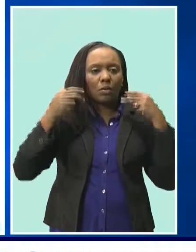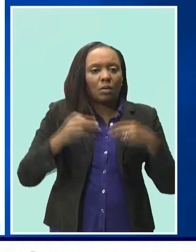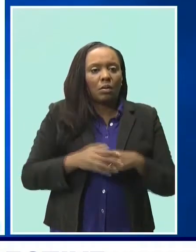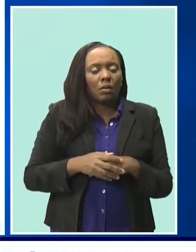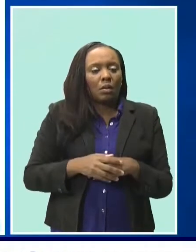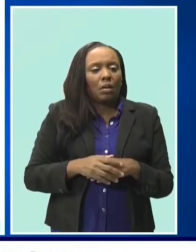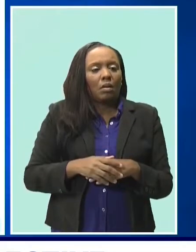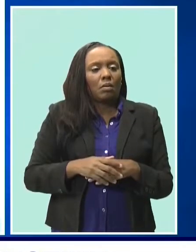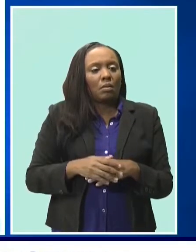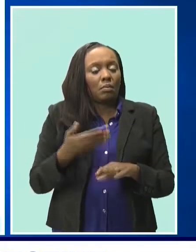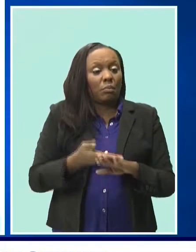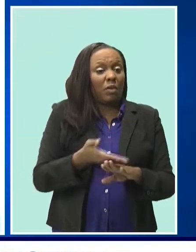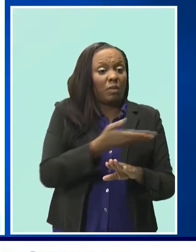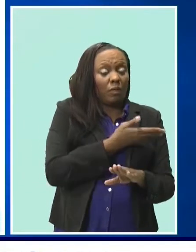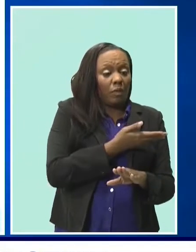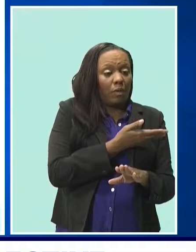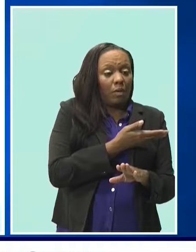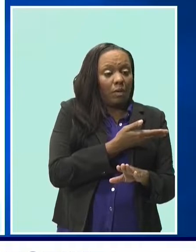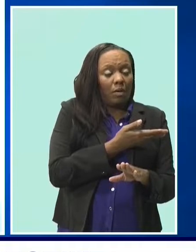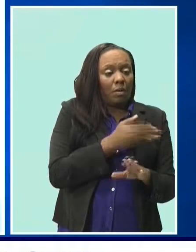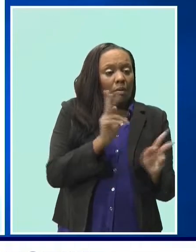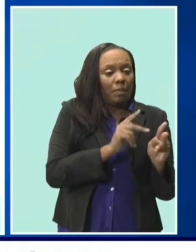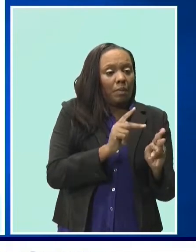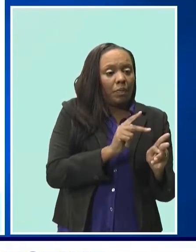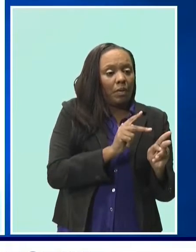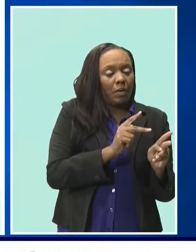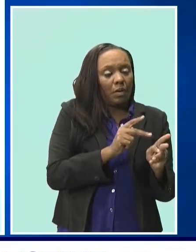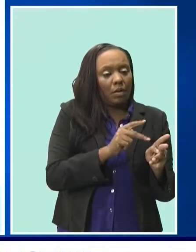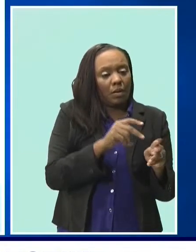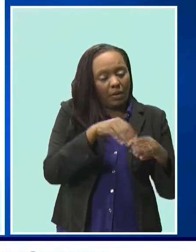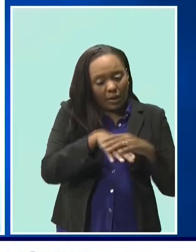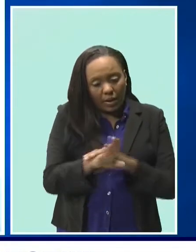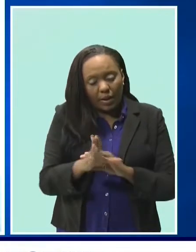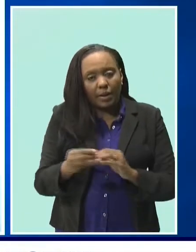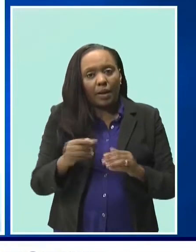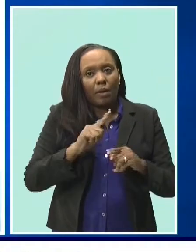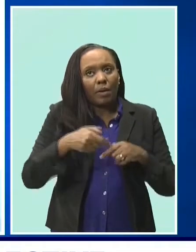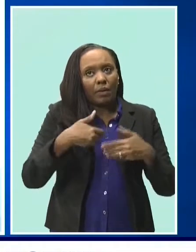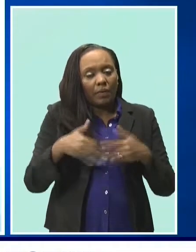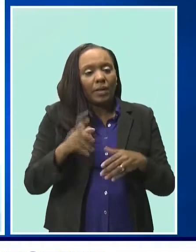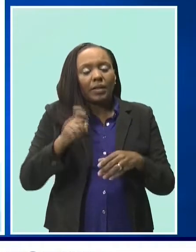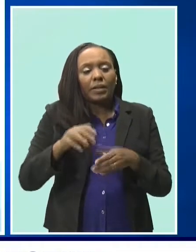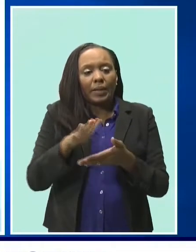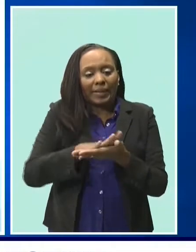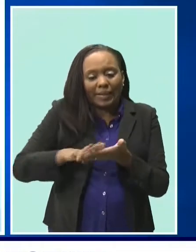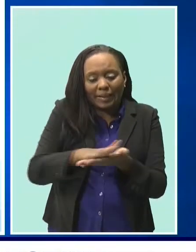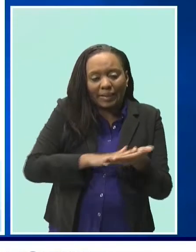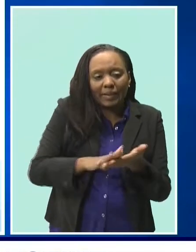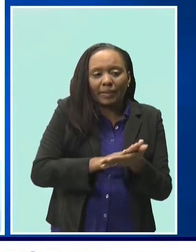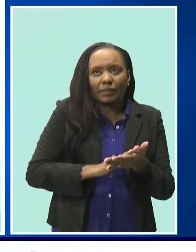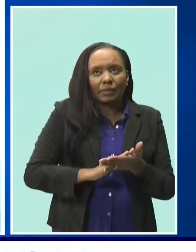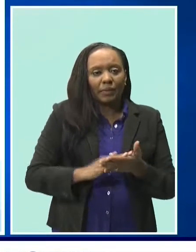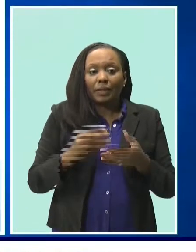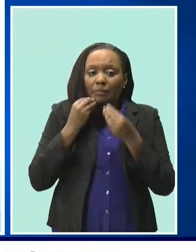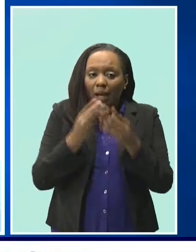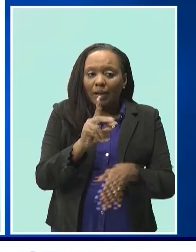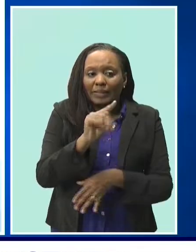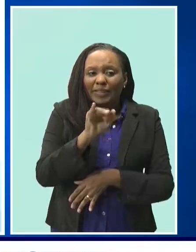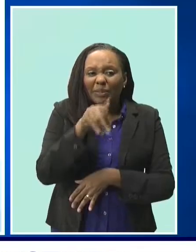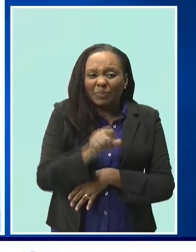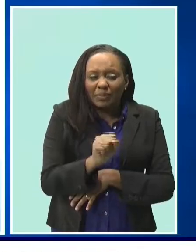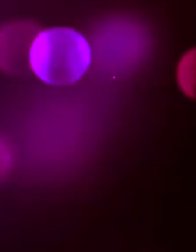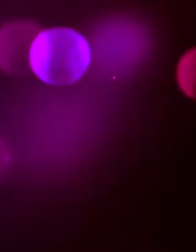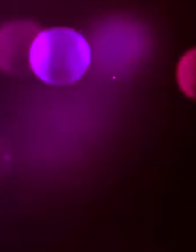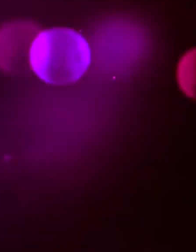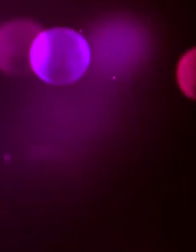before and after boarding passengers at the terminals on your screen. These are some tips to help you cope with